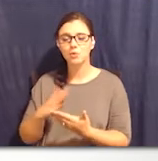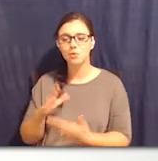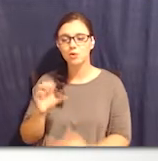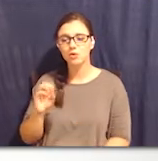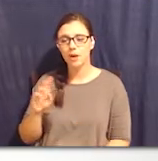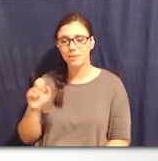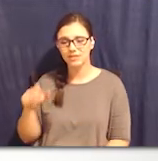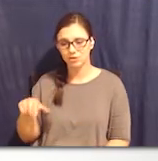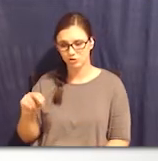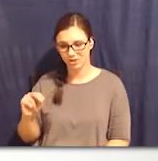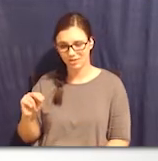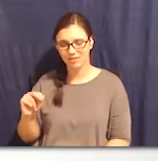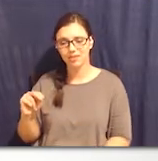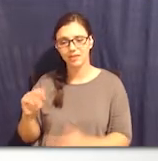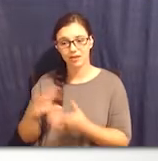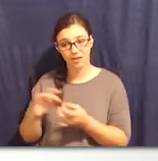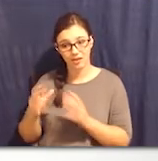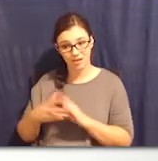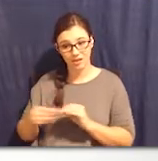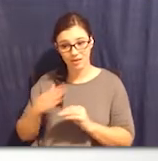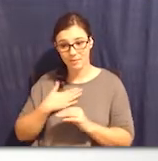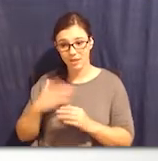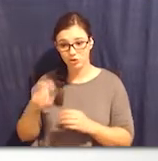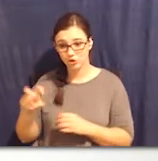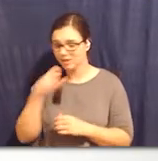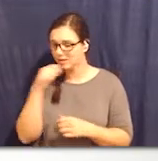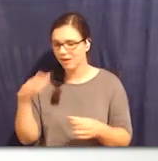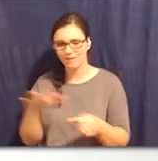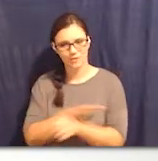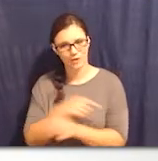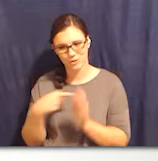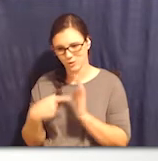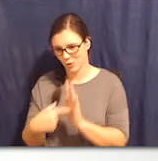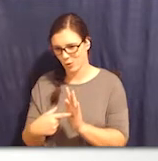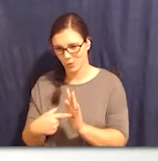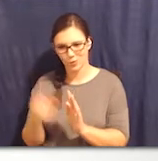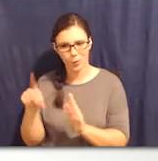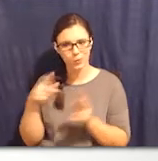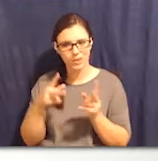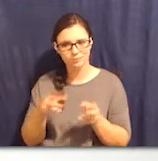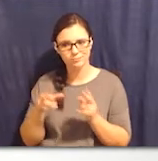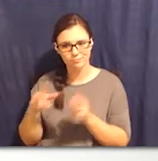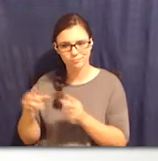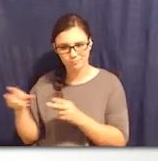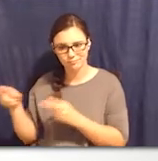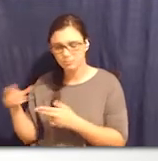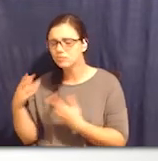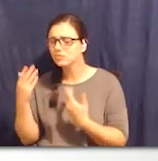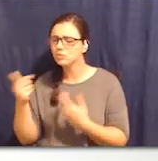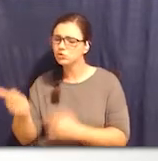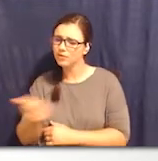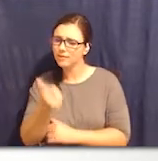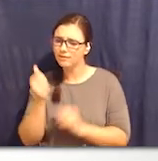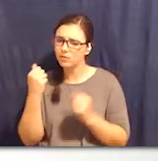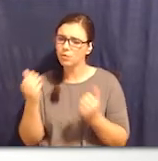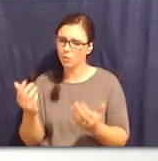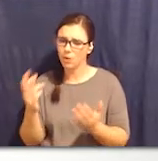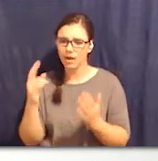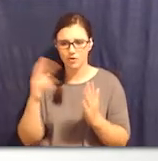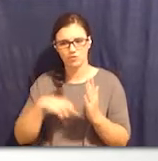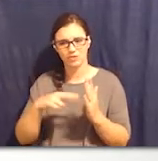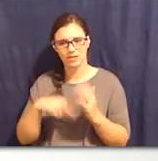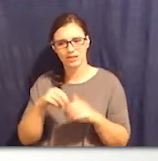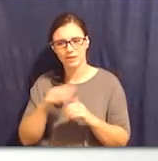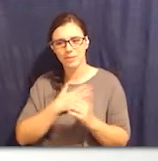my instrumental musical composition and narrative describing my journey were not shown in full. I encourage you all